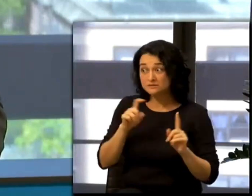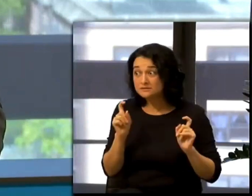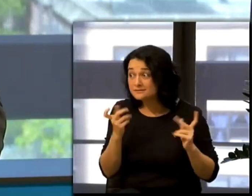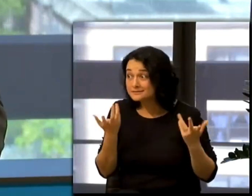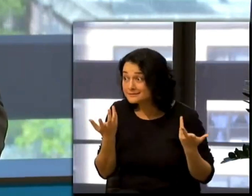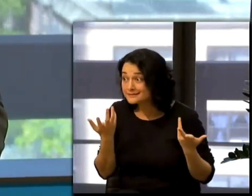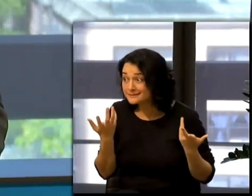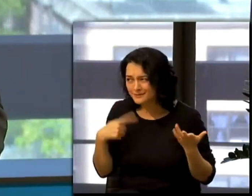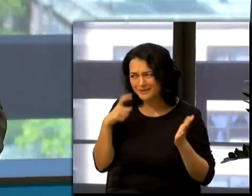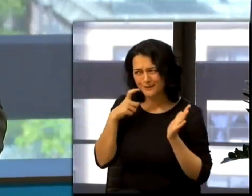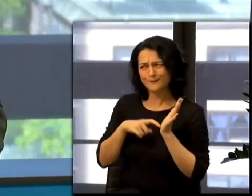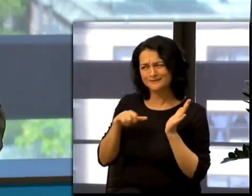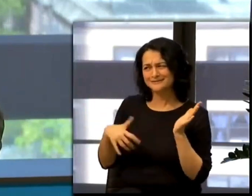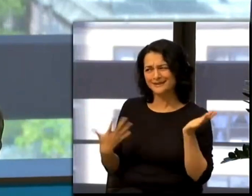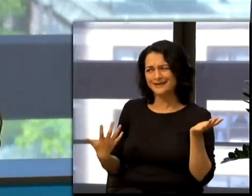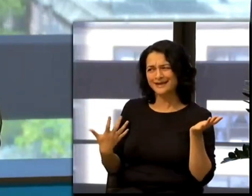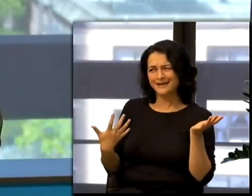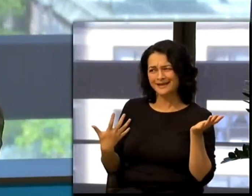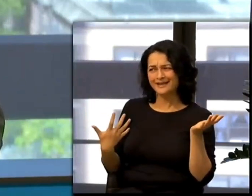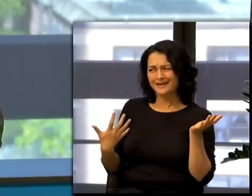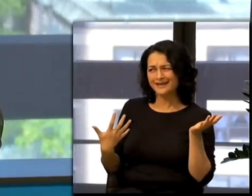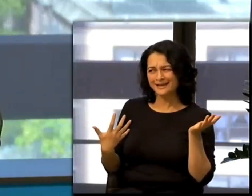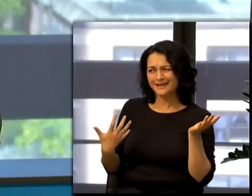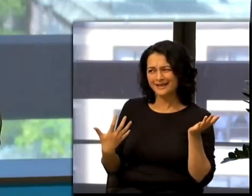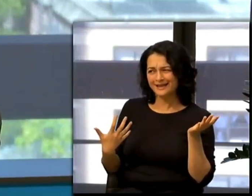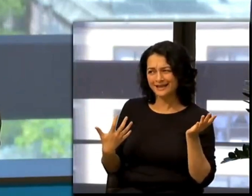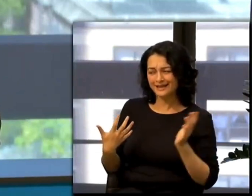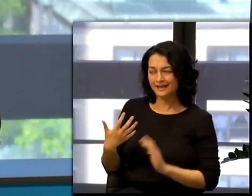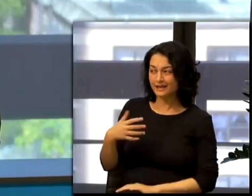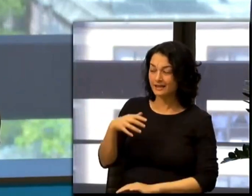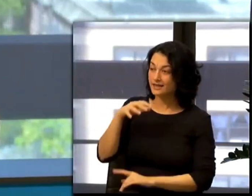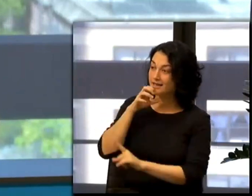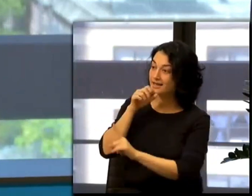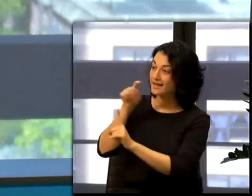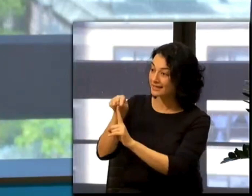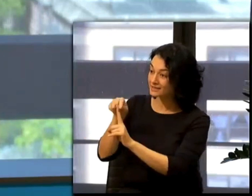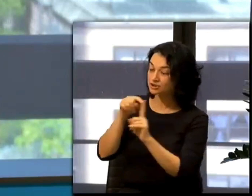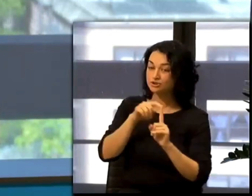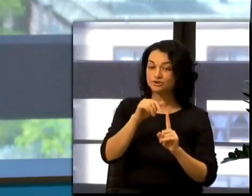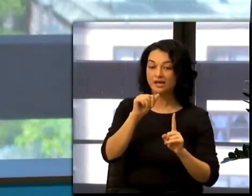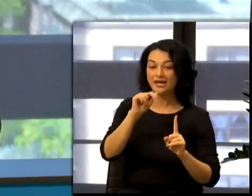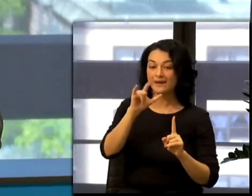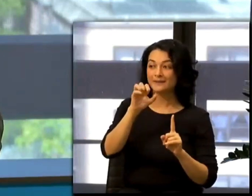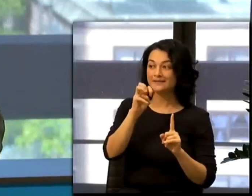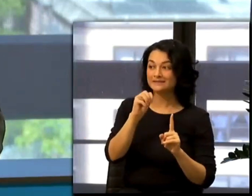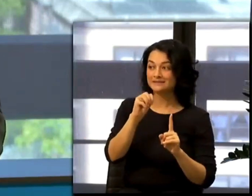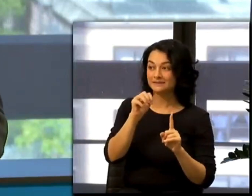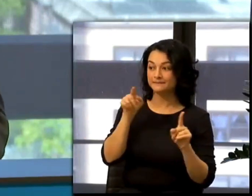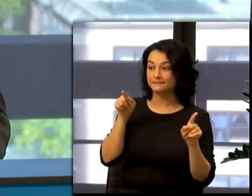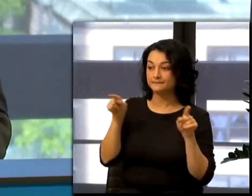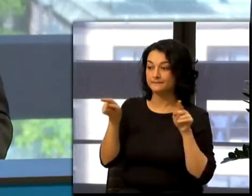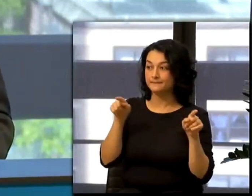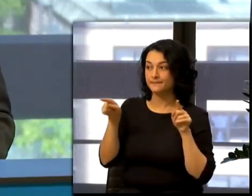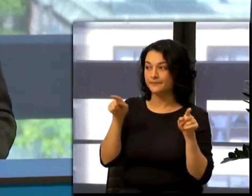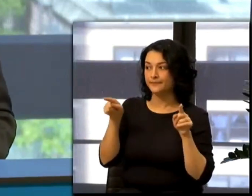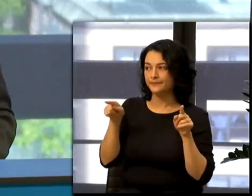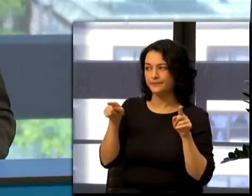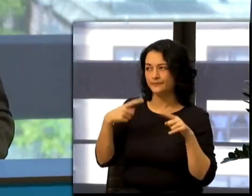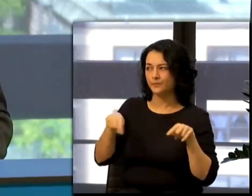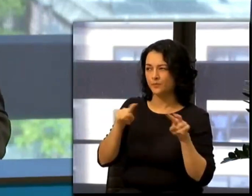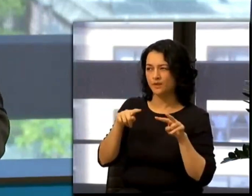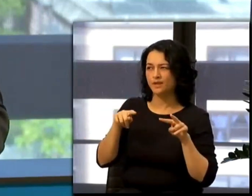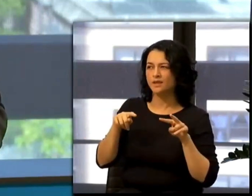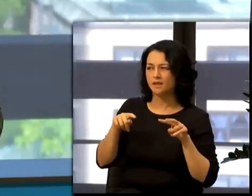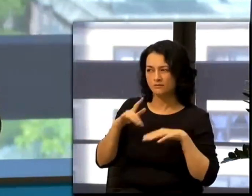and ableism. For example, as Rhonda pointed and lifted up, we're celebrating an historic step